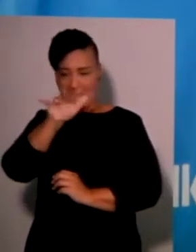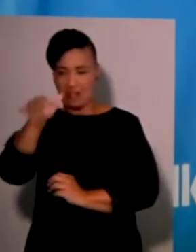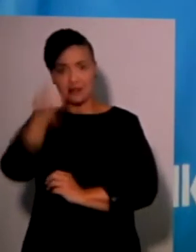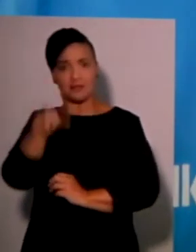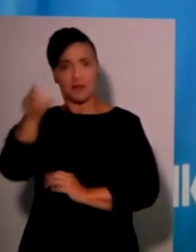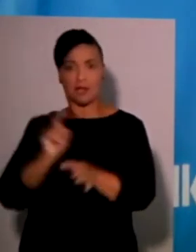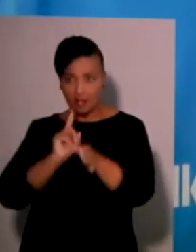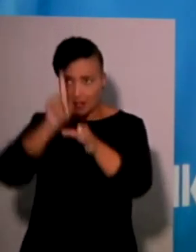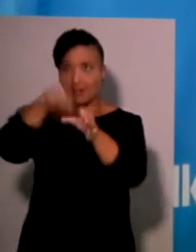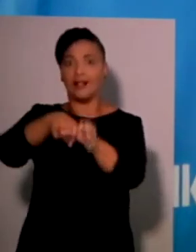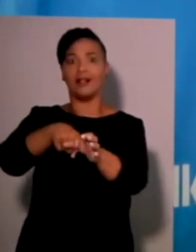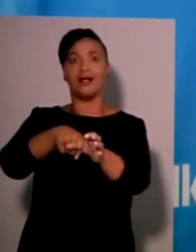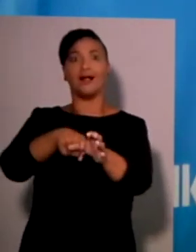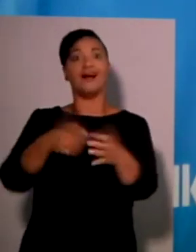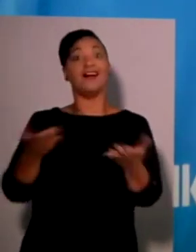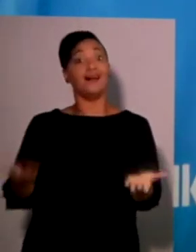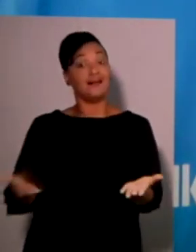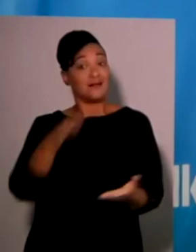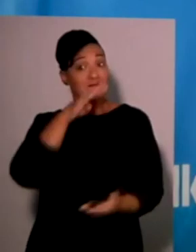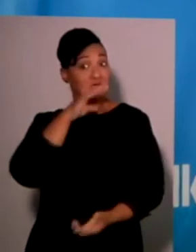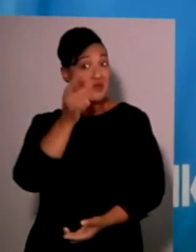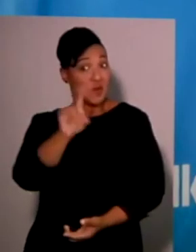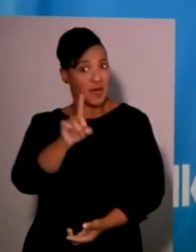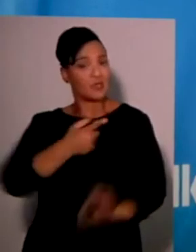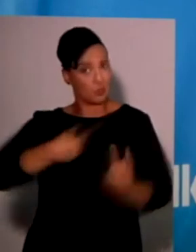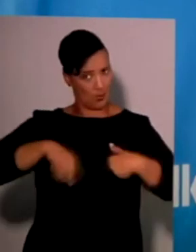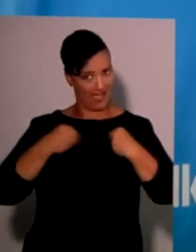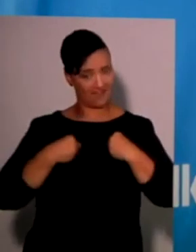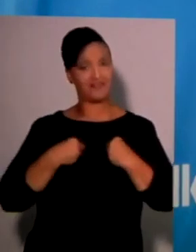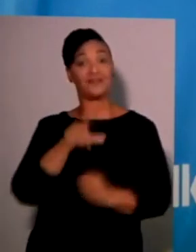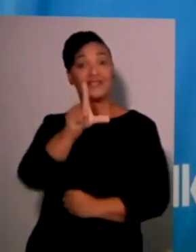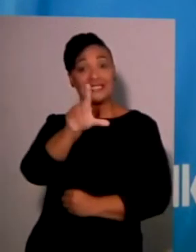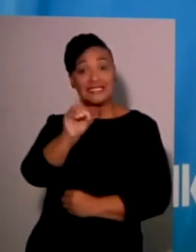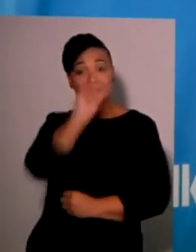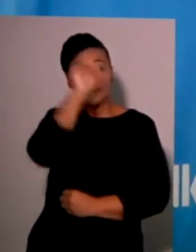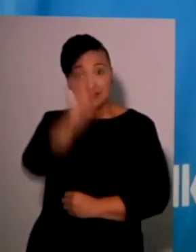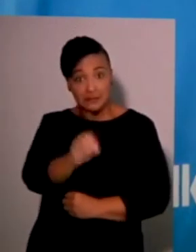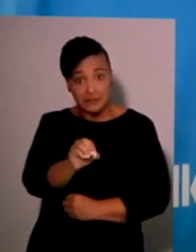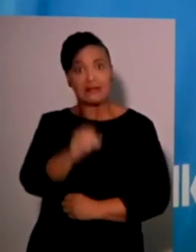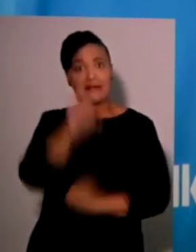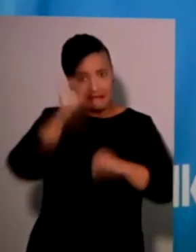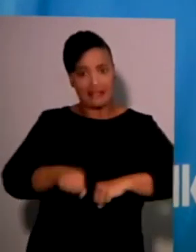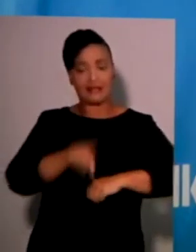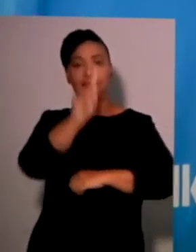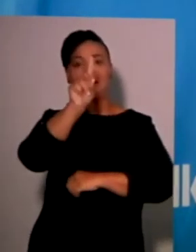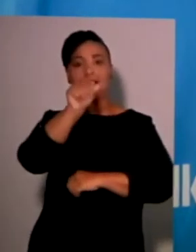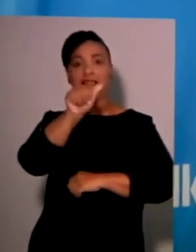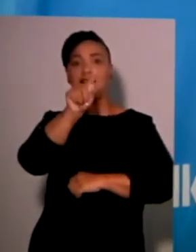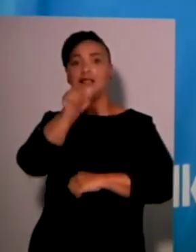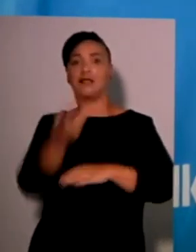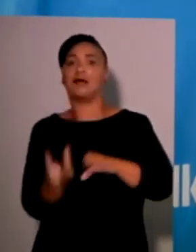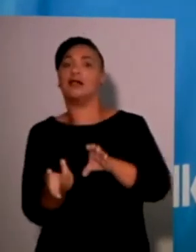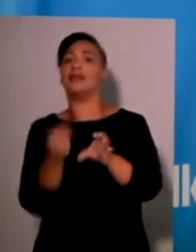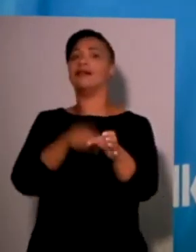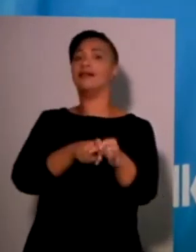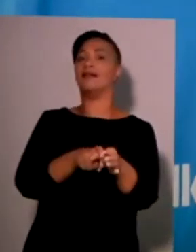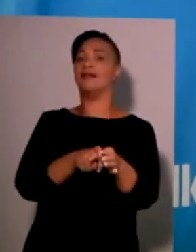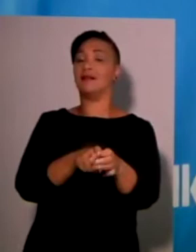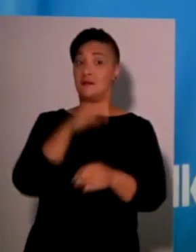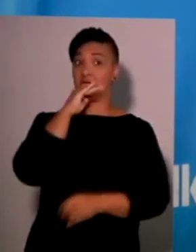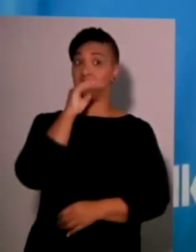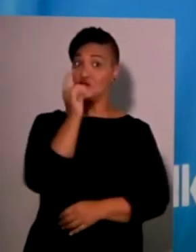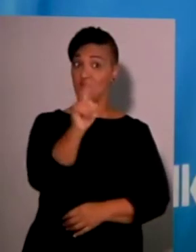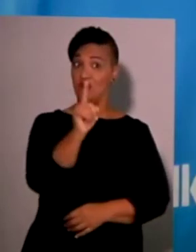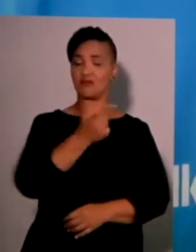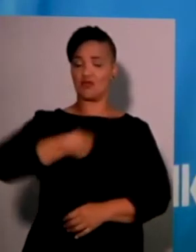which actually now makes up at least more than 70% of the overall base in mobile. So the predominant component